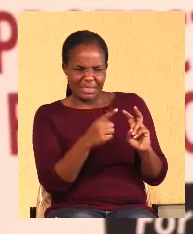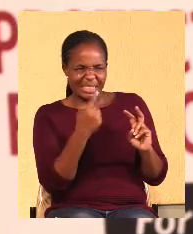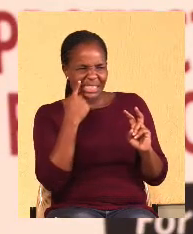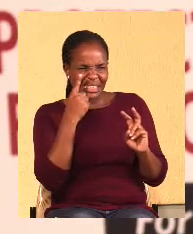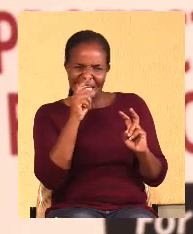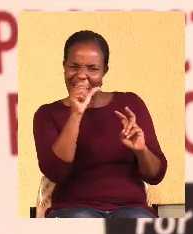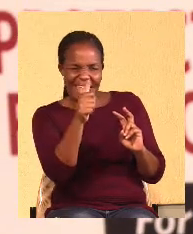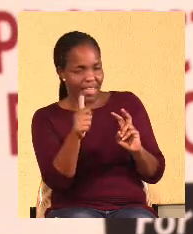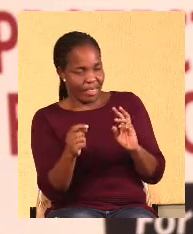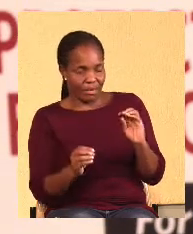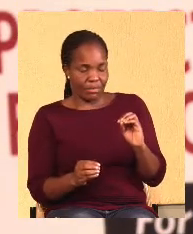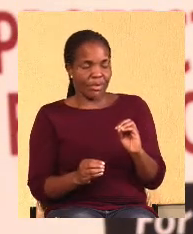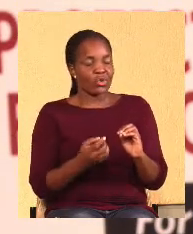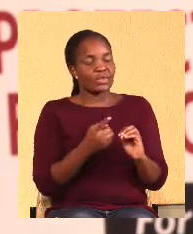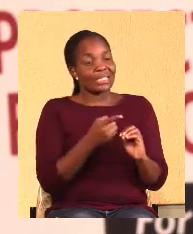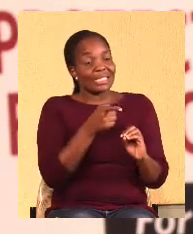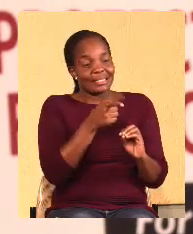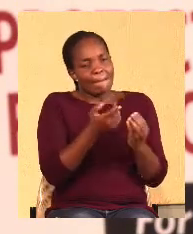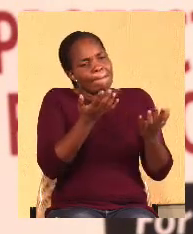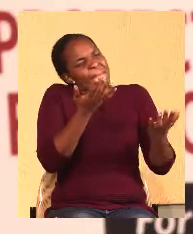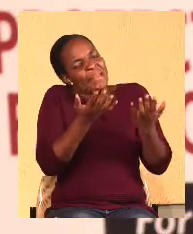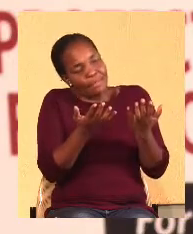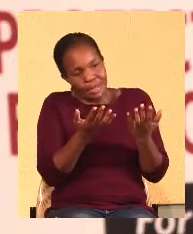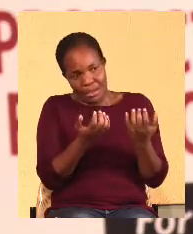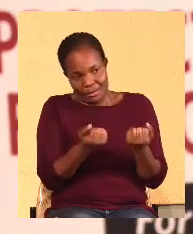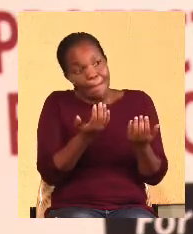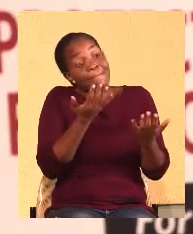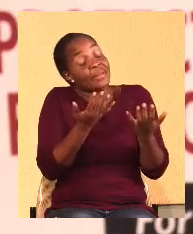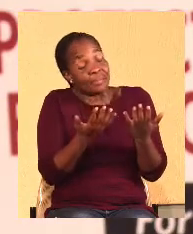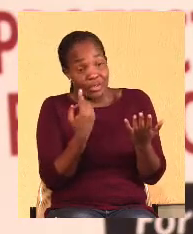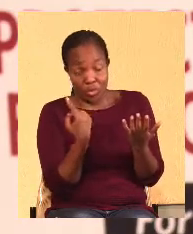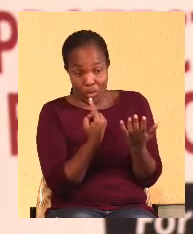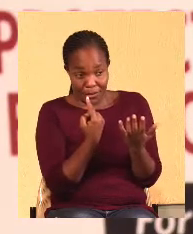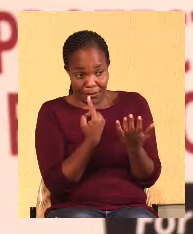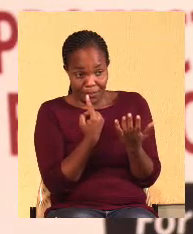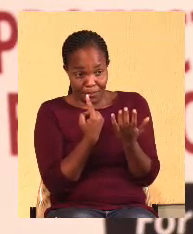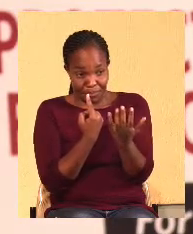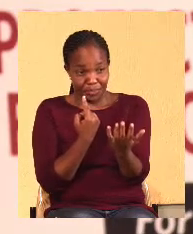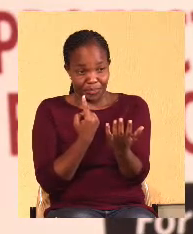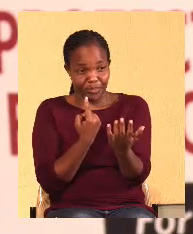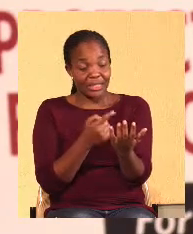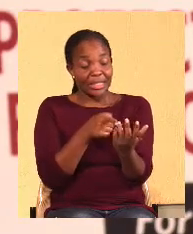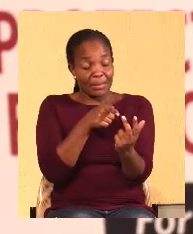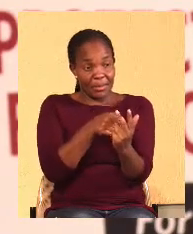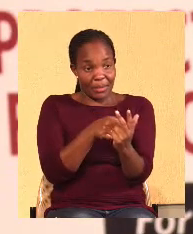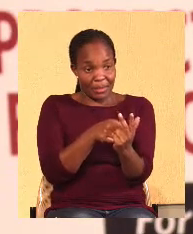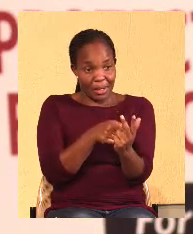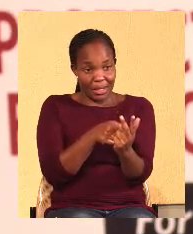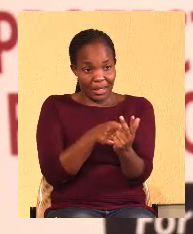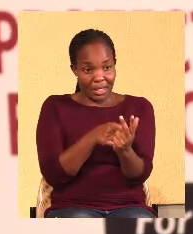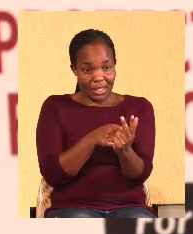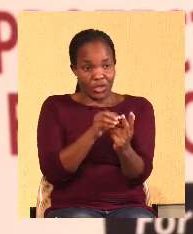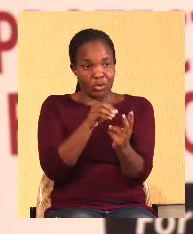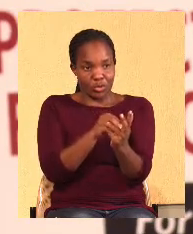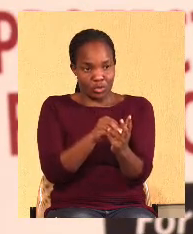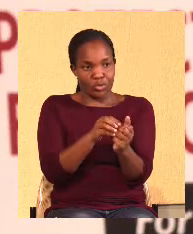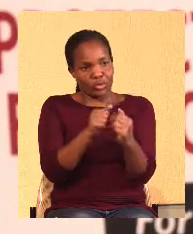That become a suspect. So once you suspect, is then when you move into